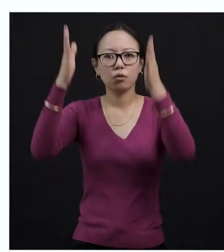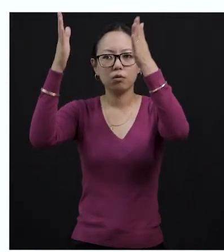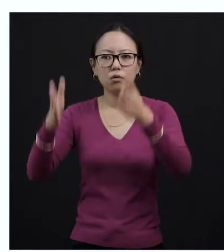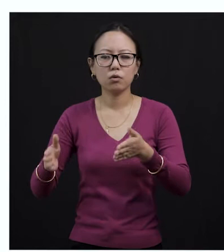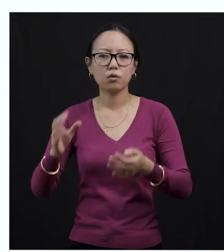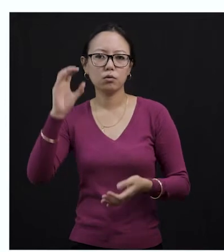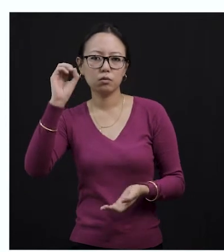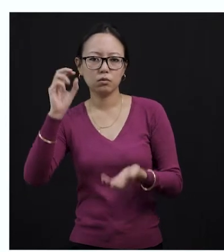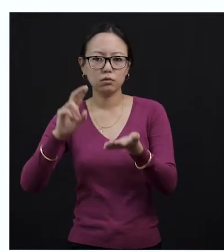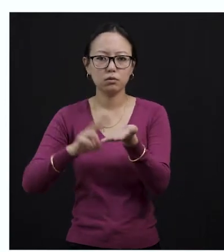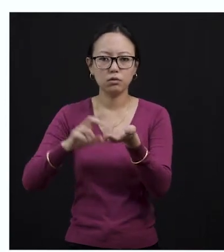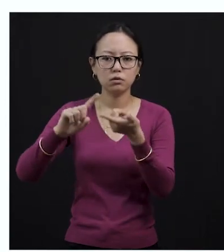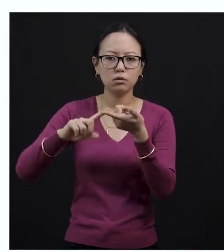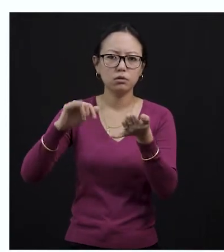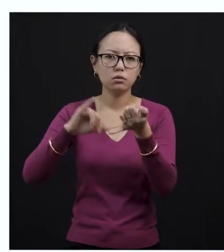red strips,